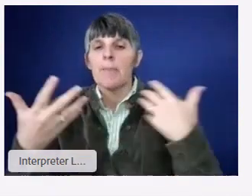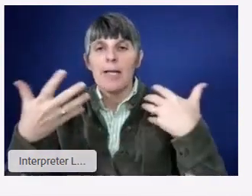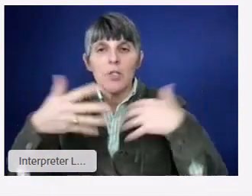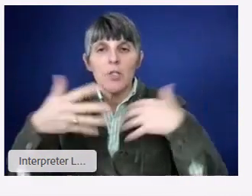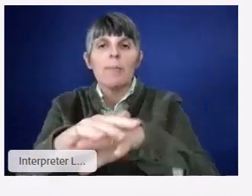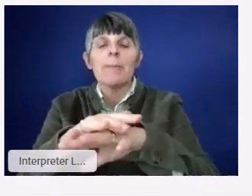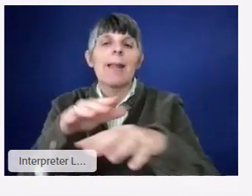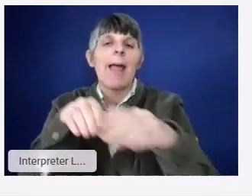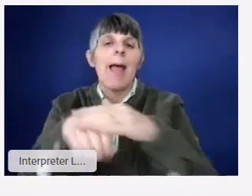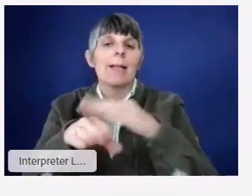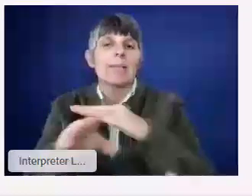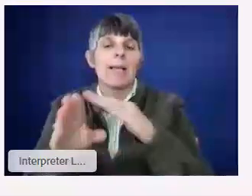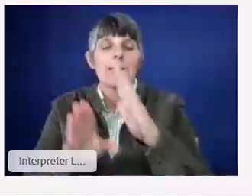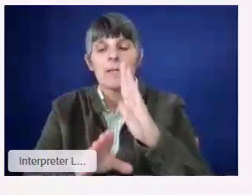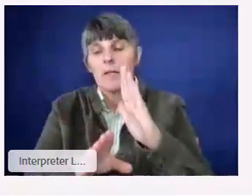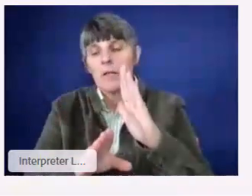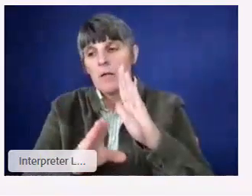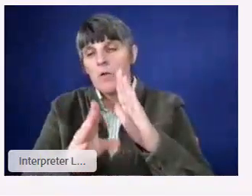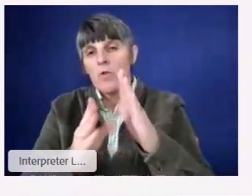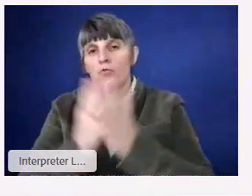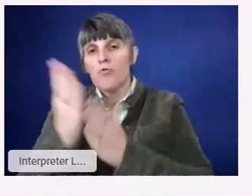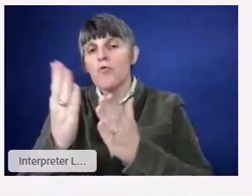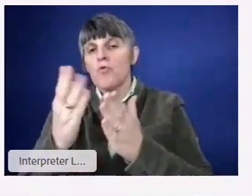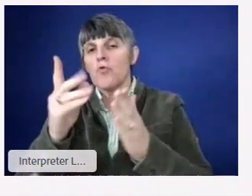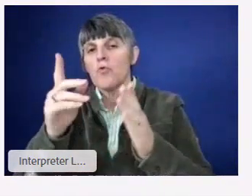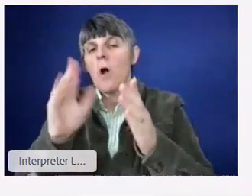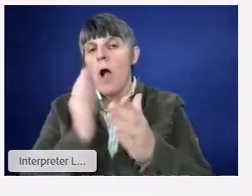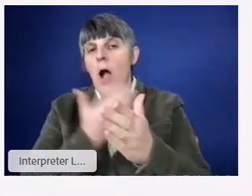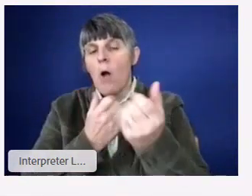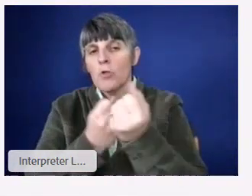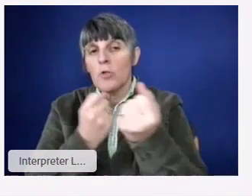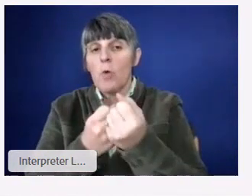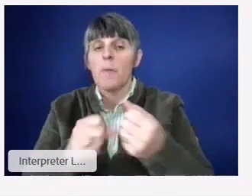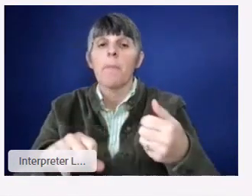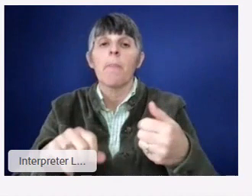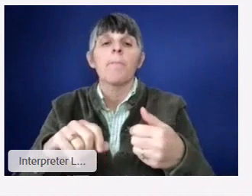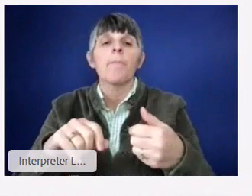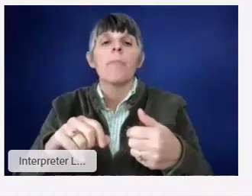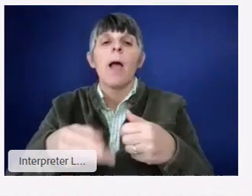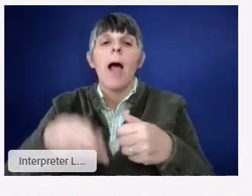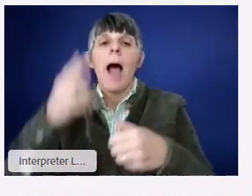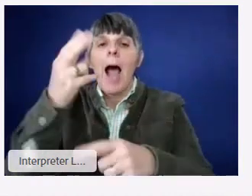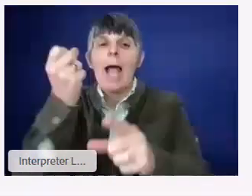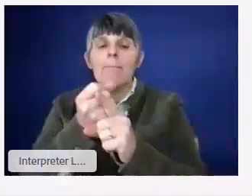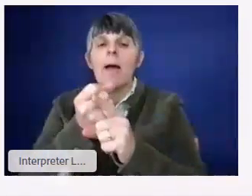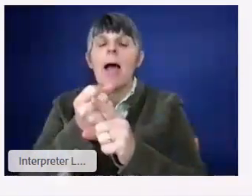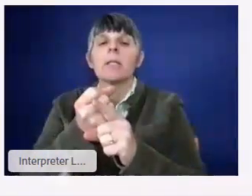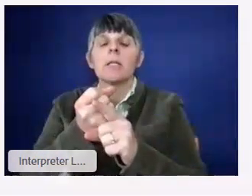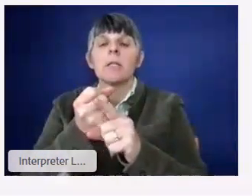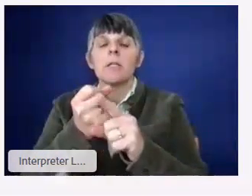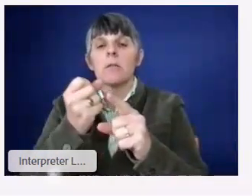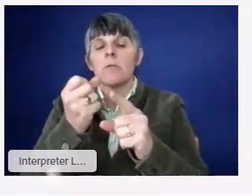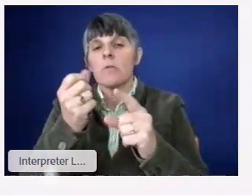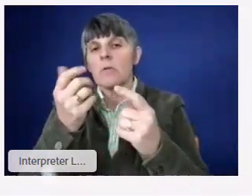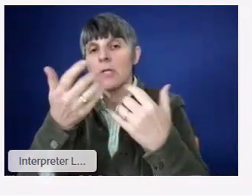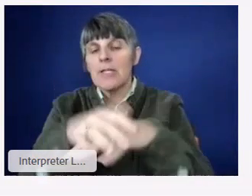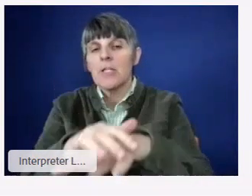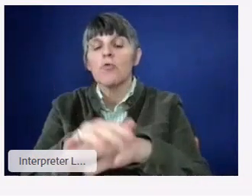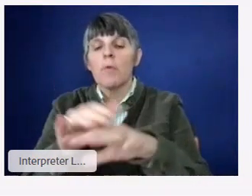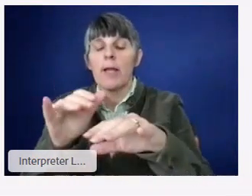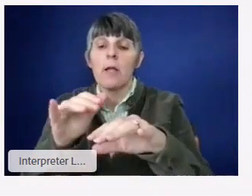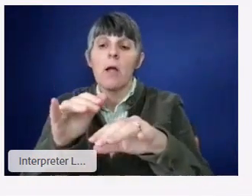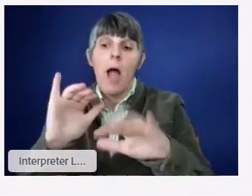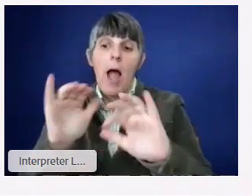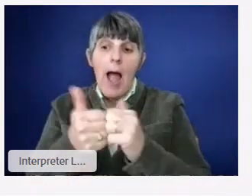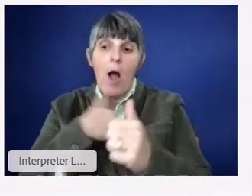solution development through pilot deployment. High impact, replicable, integrated solutions developed by pilot deployments will